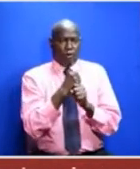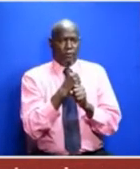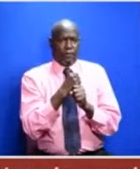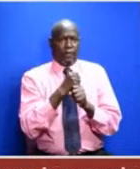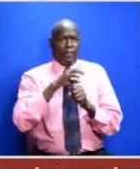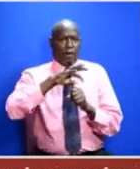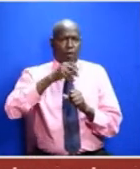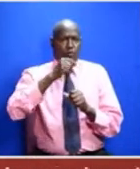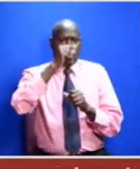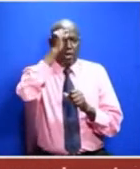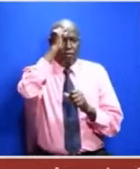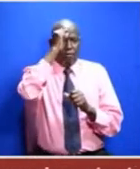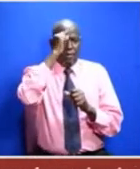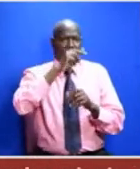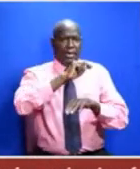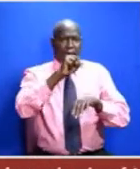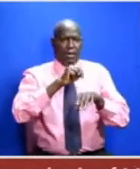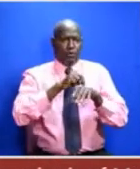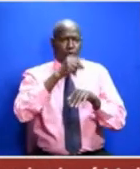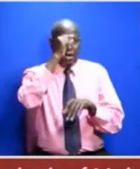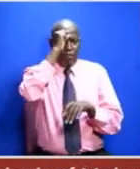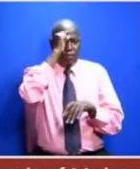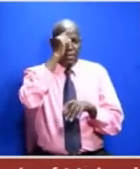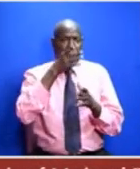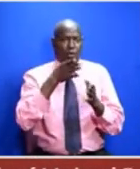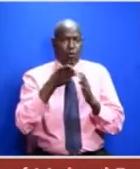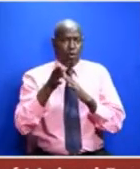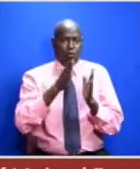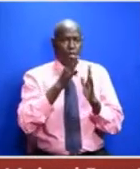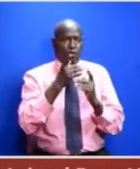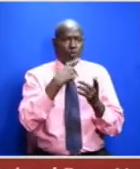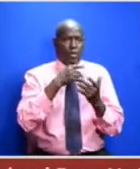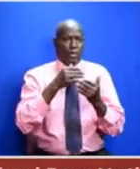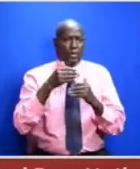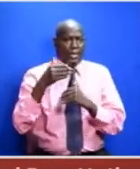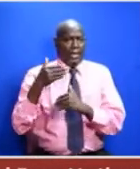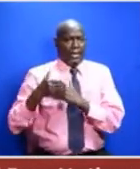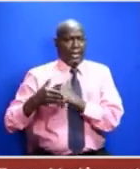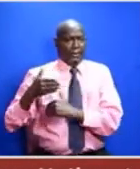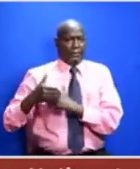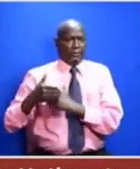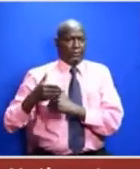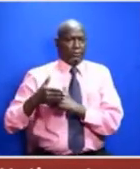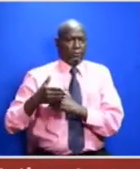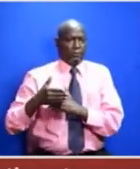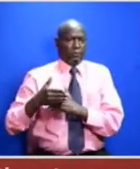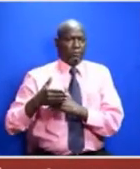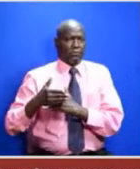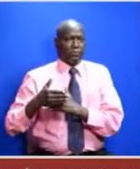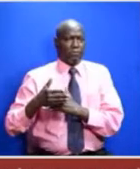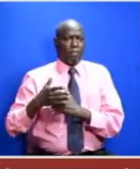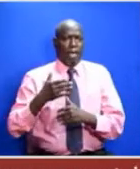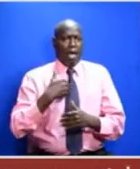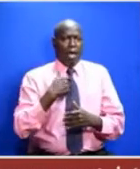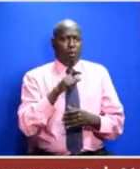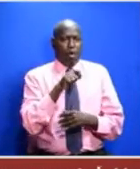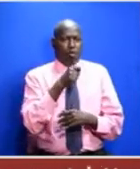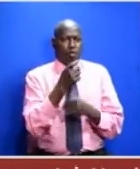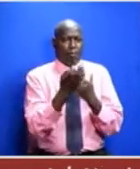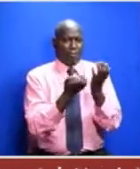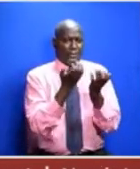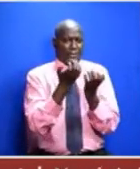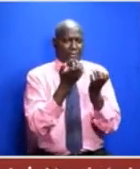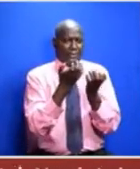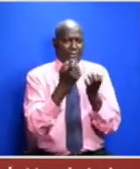the county government and the national government, the way we are relating, and our core business